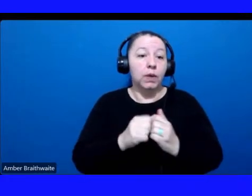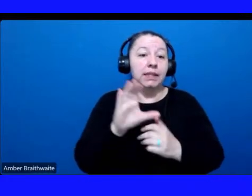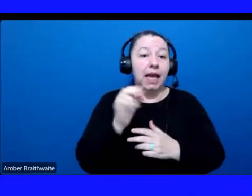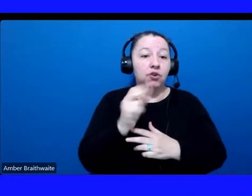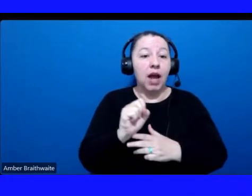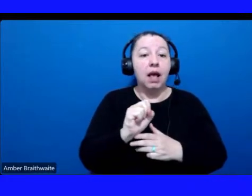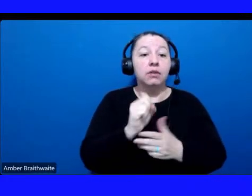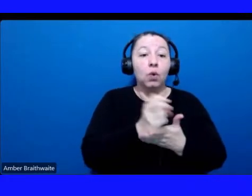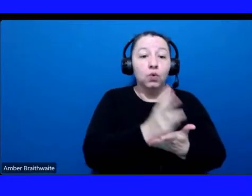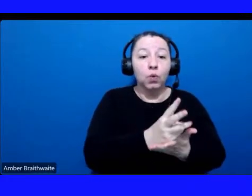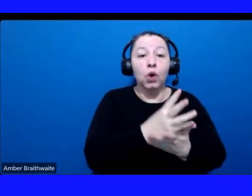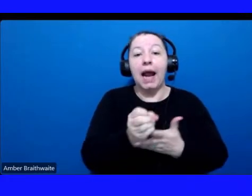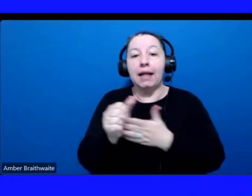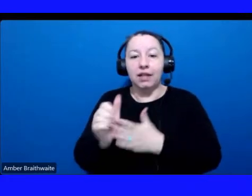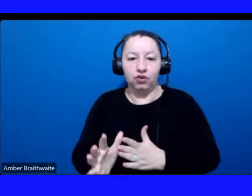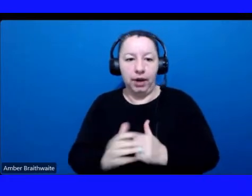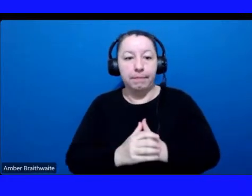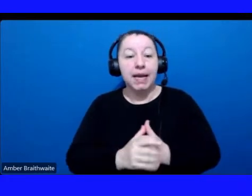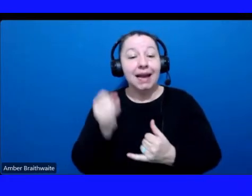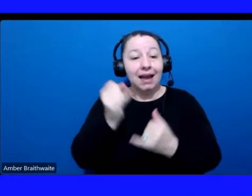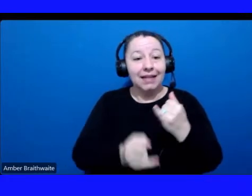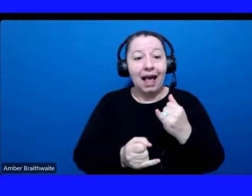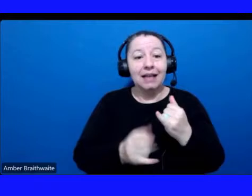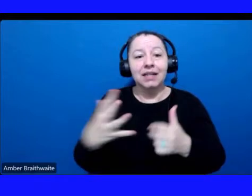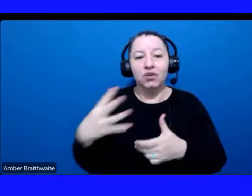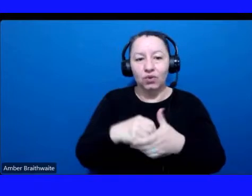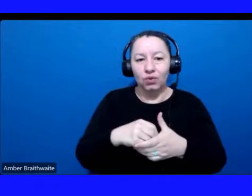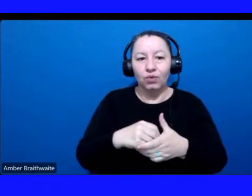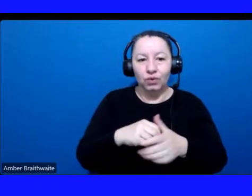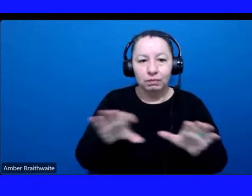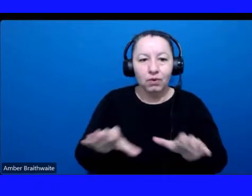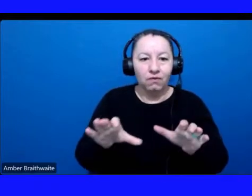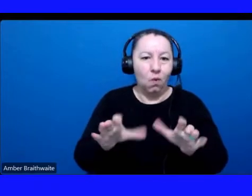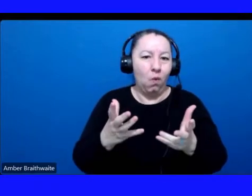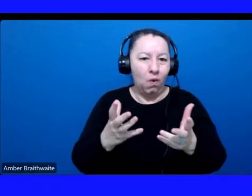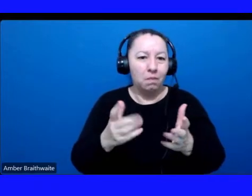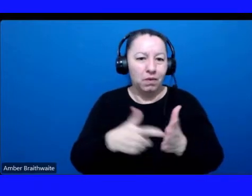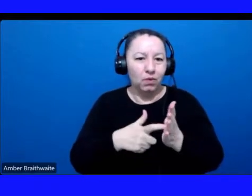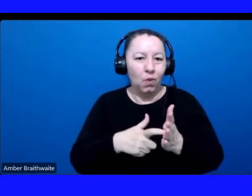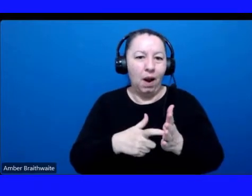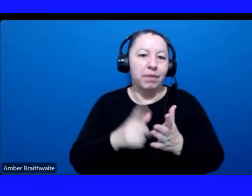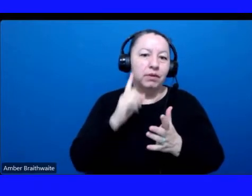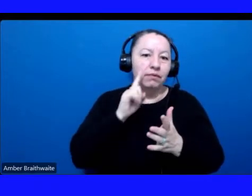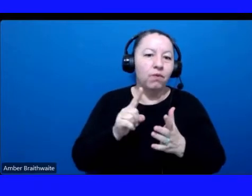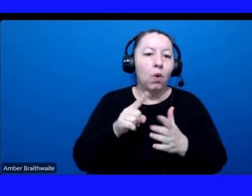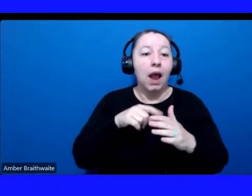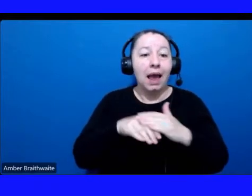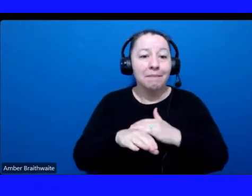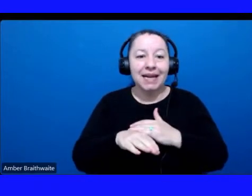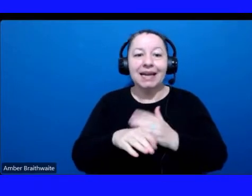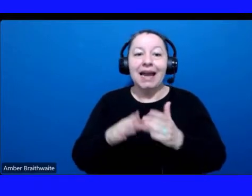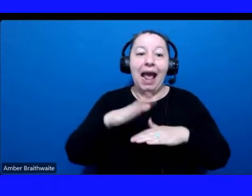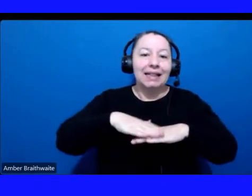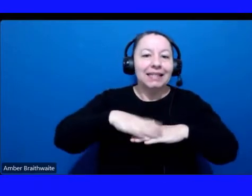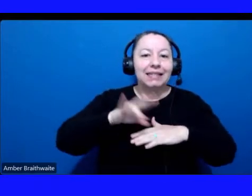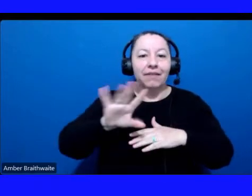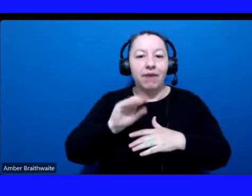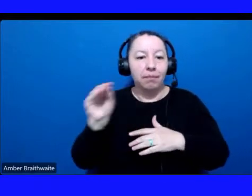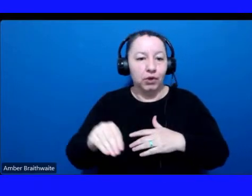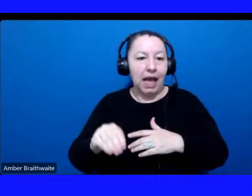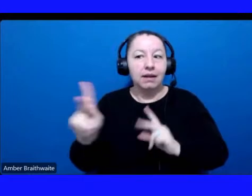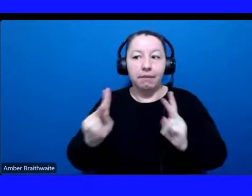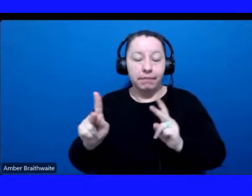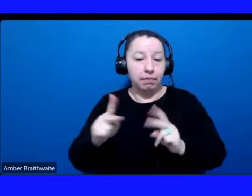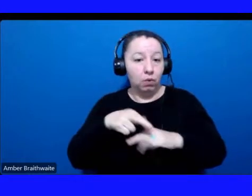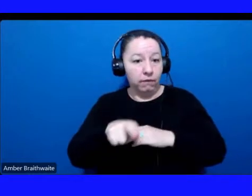impacted by the criminal legal system. Although there was some initial interest, we actually only received 1 proposal, which is from our current vendor, EAC